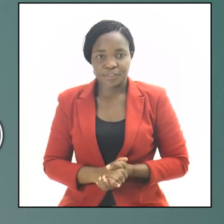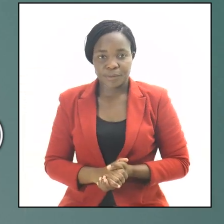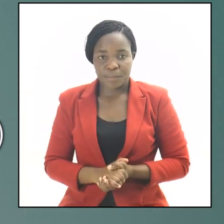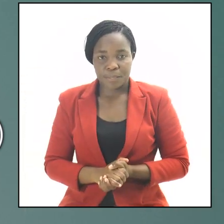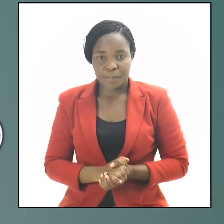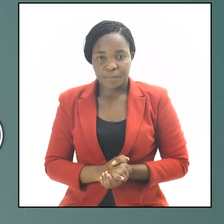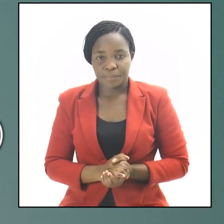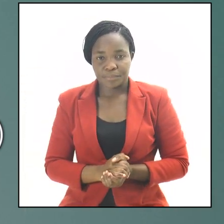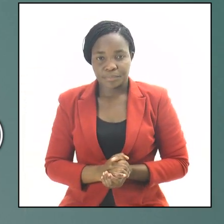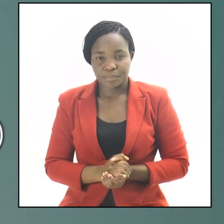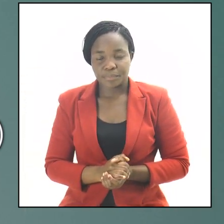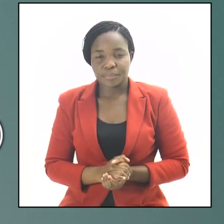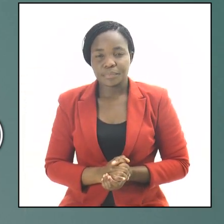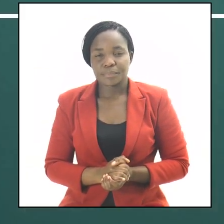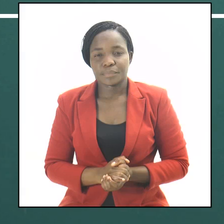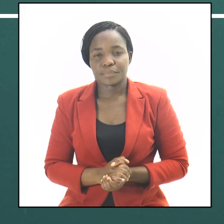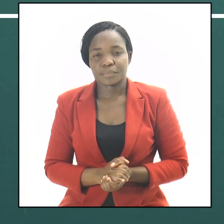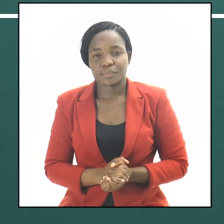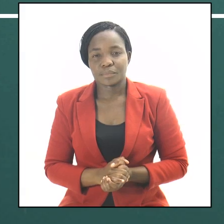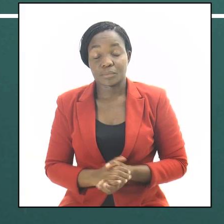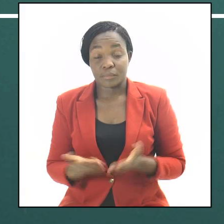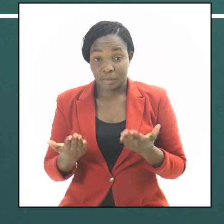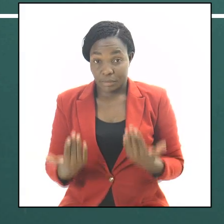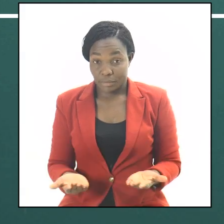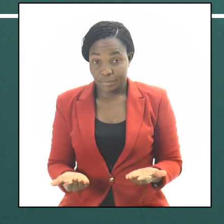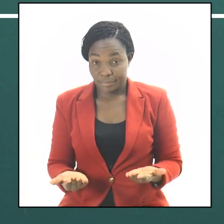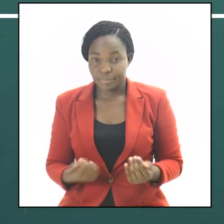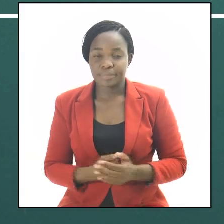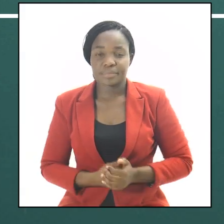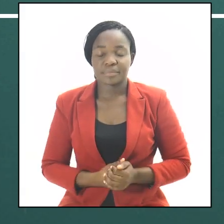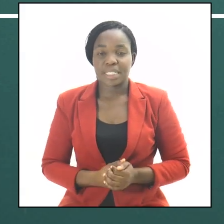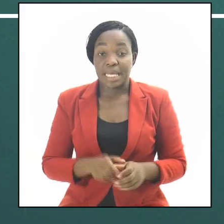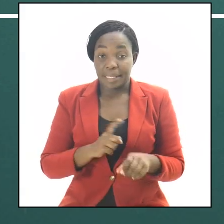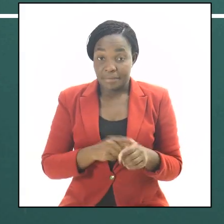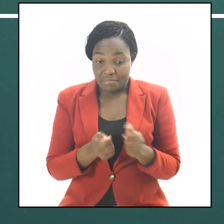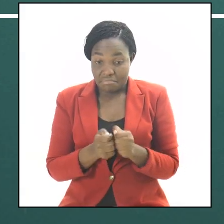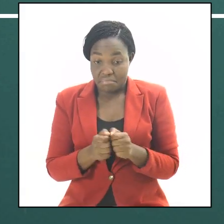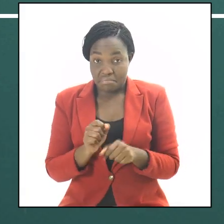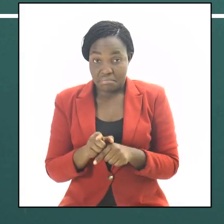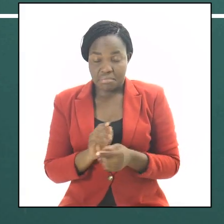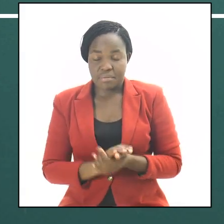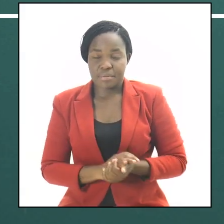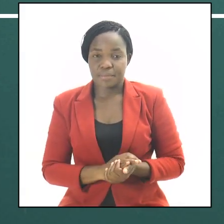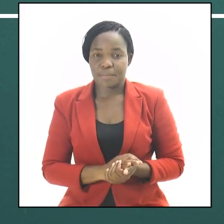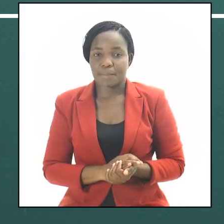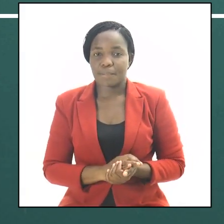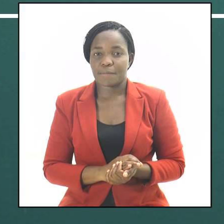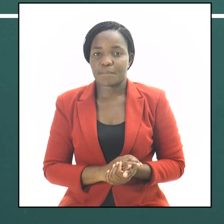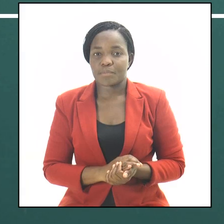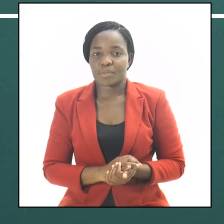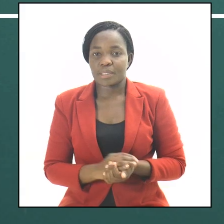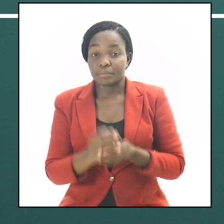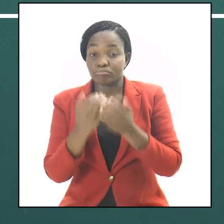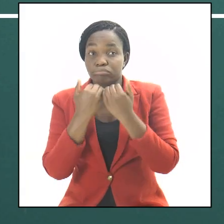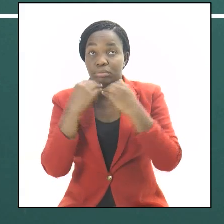because it is a distance. Now, it is time for our SMS competition again. The key word